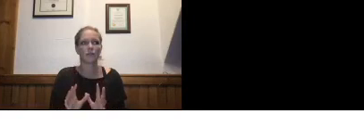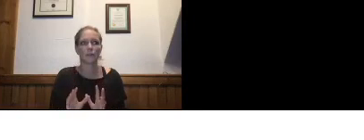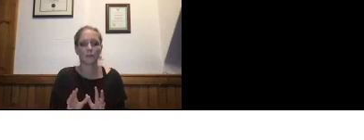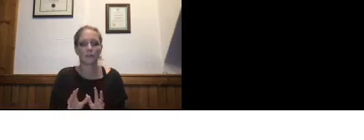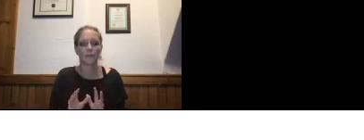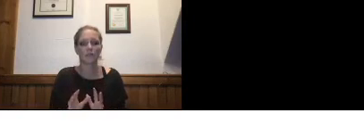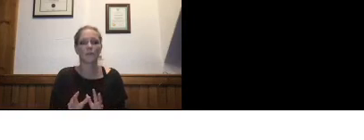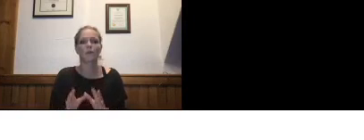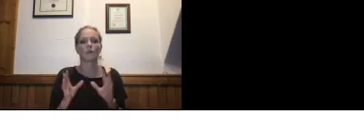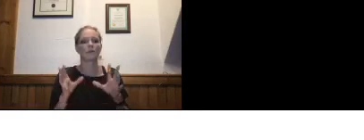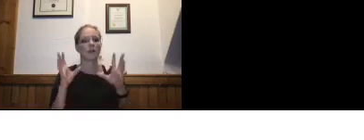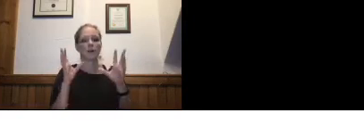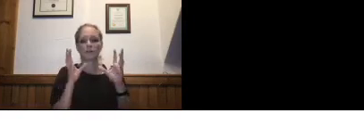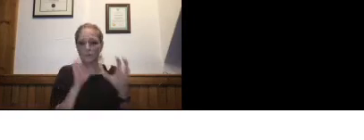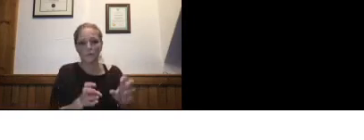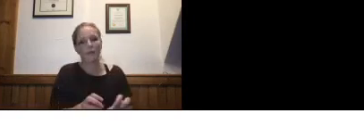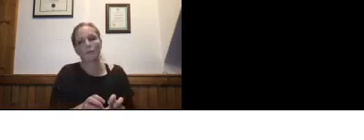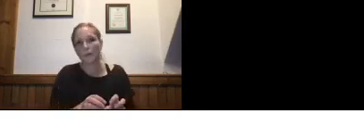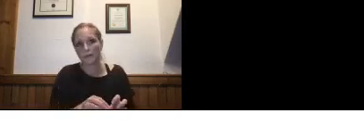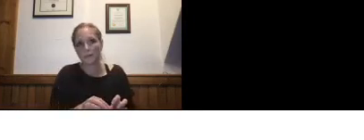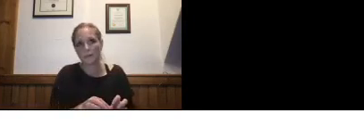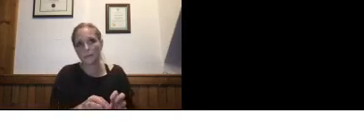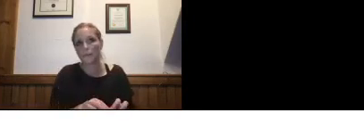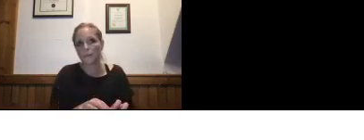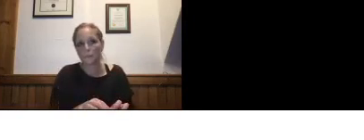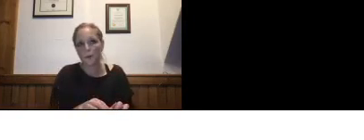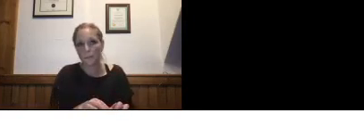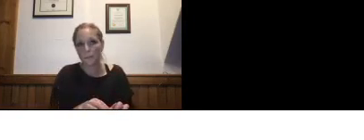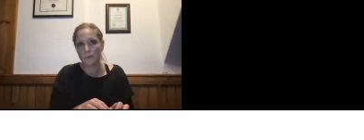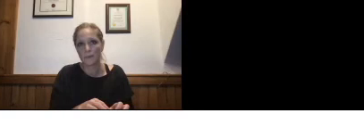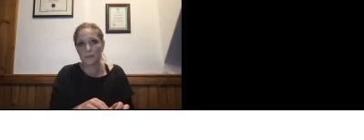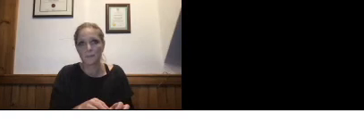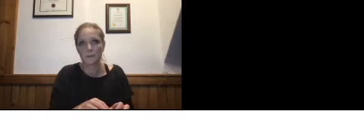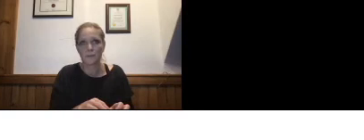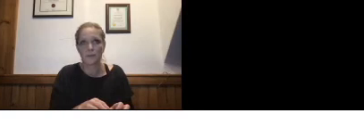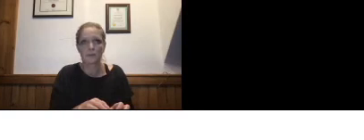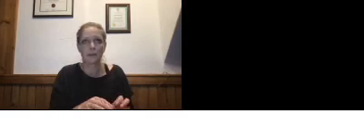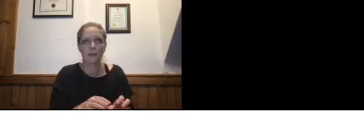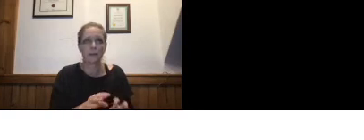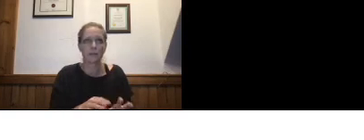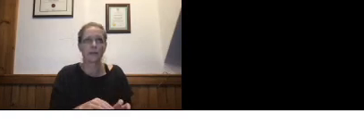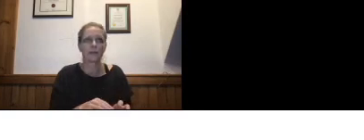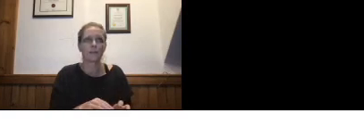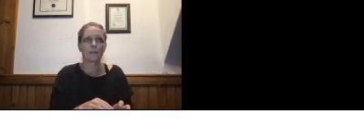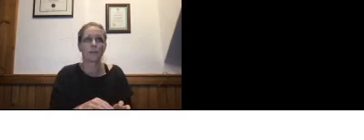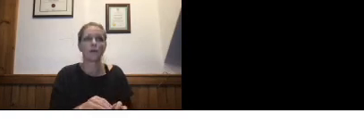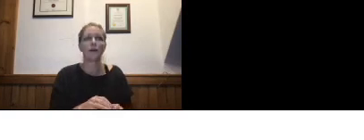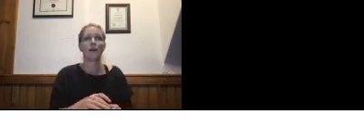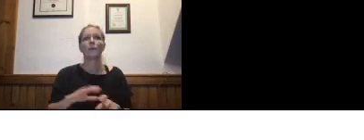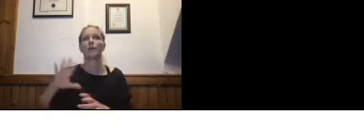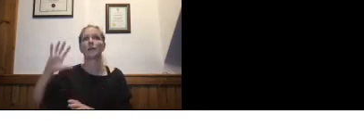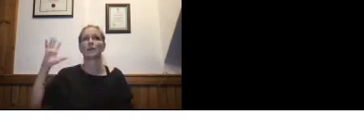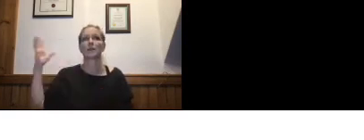finding a treatment for HD, whether it's, getting right to the root of the problem, the Huntington protein, expanded Huntington protein,